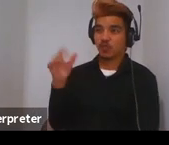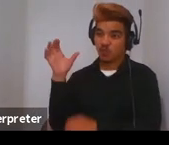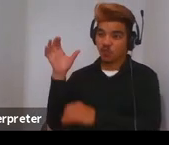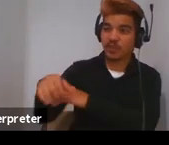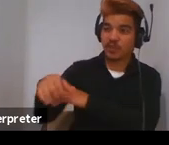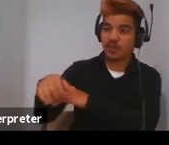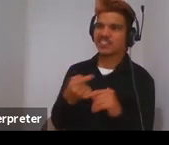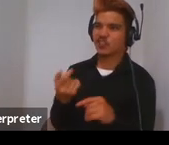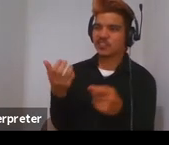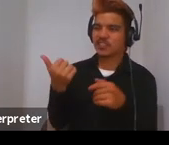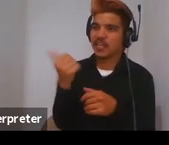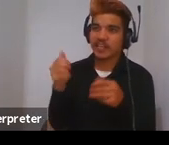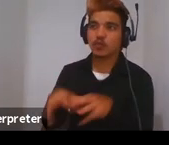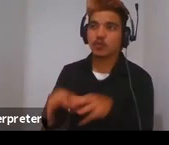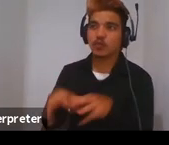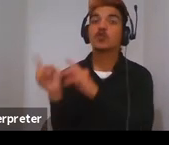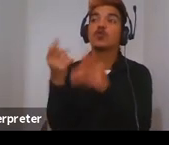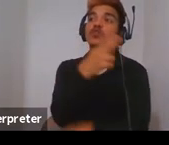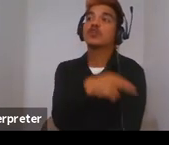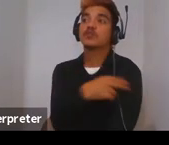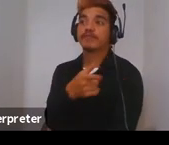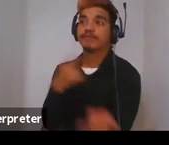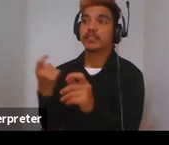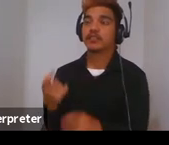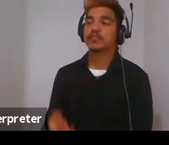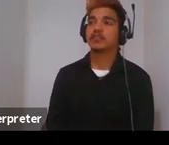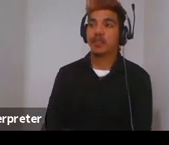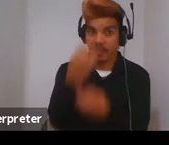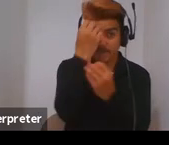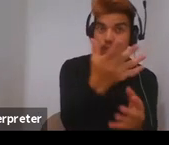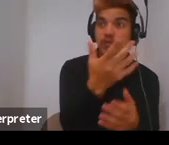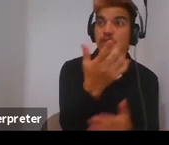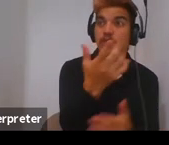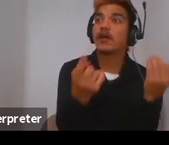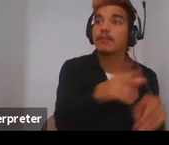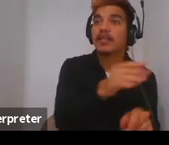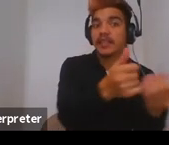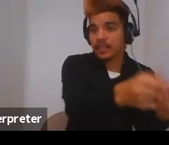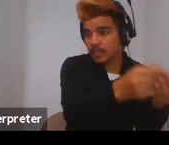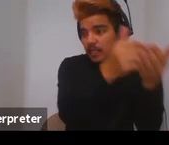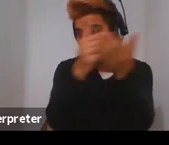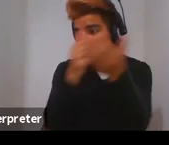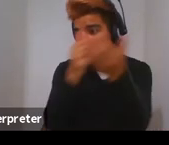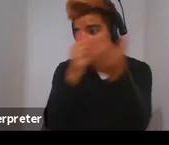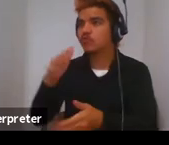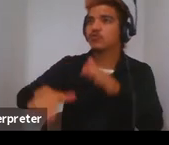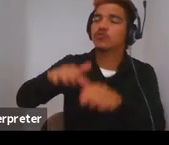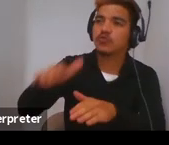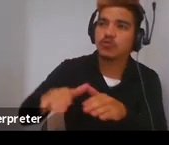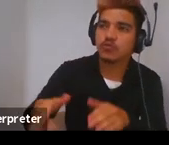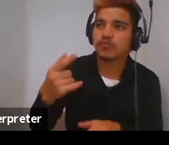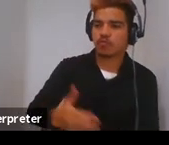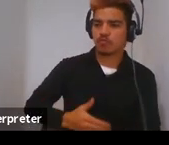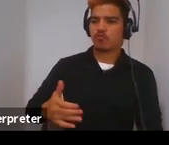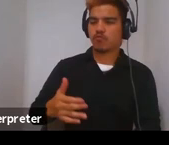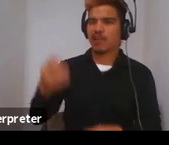any way, get to a hospital fast. Tell them what happened, and they can help you take the steps to prevent illness or pregnancy and get